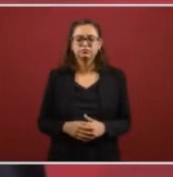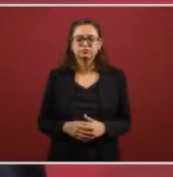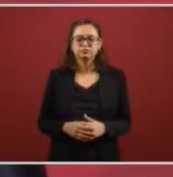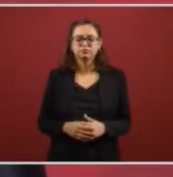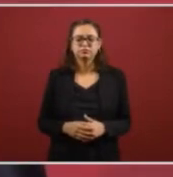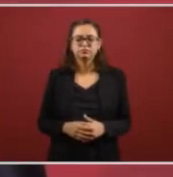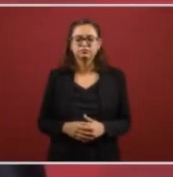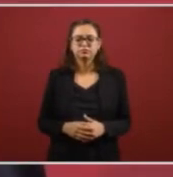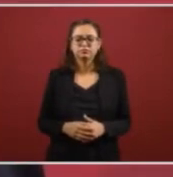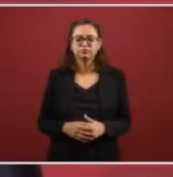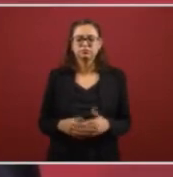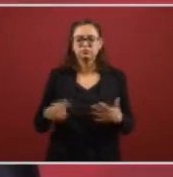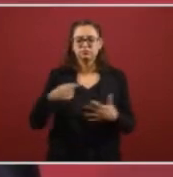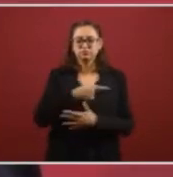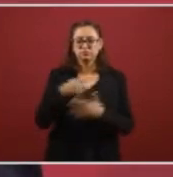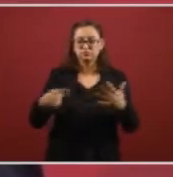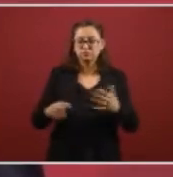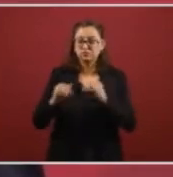utilized